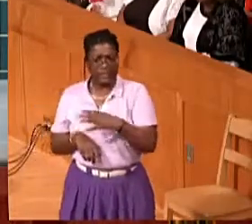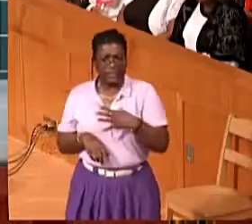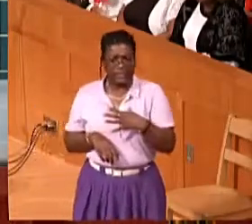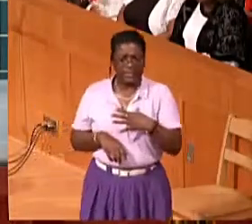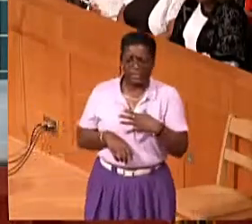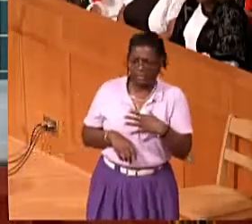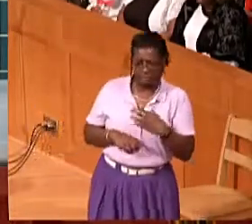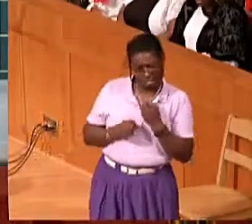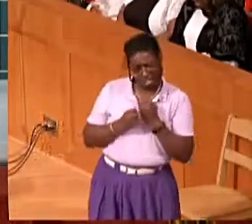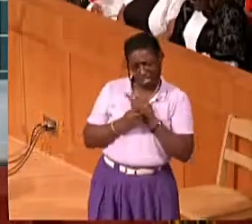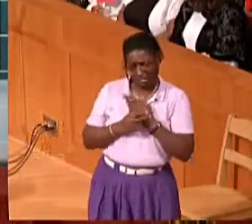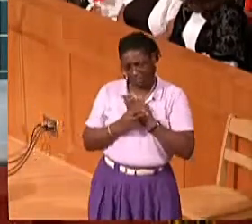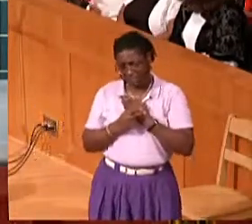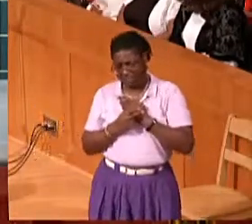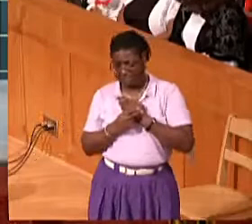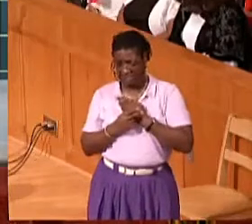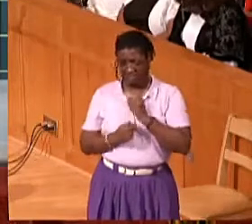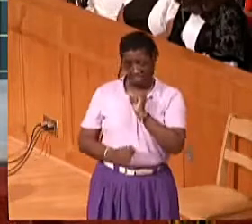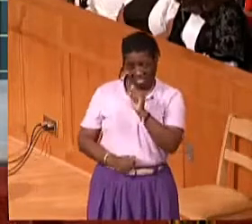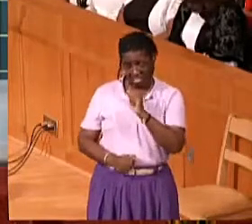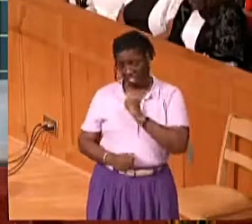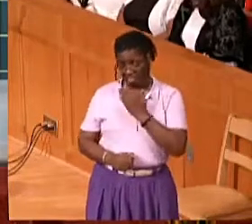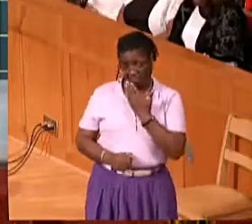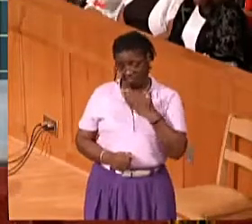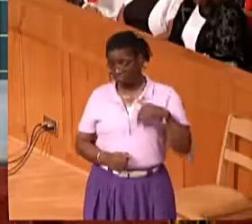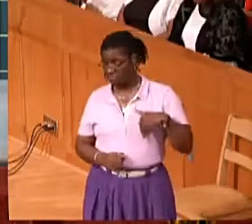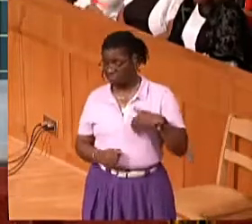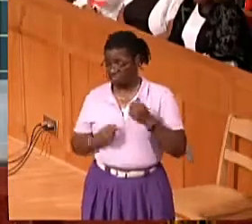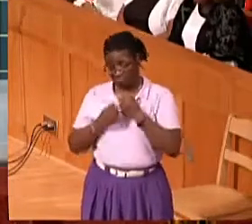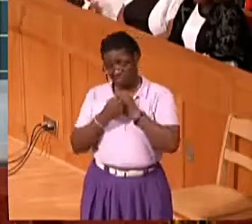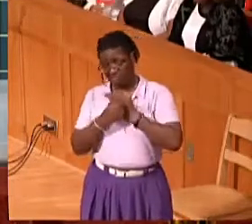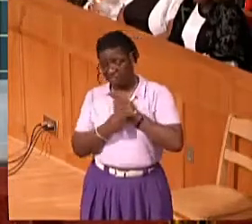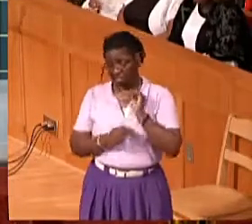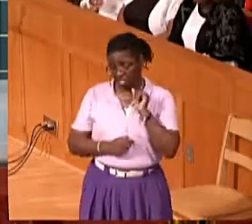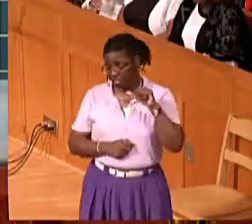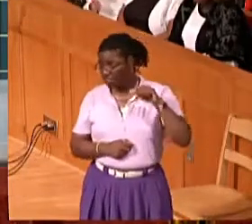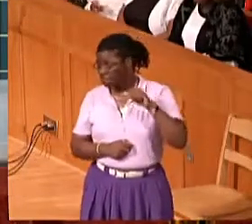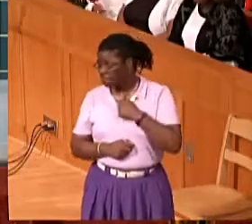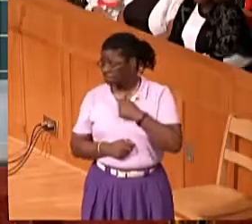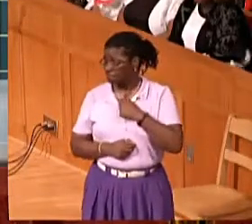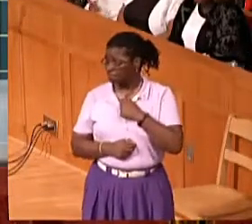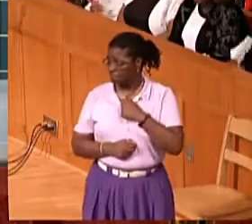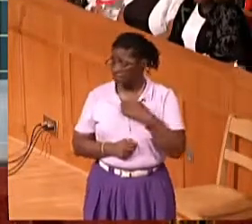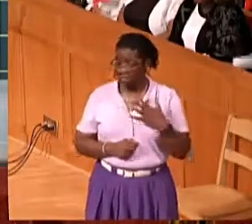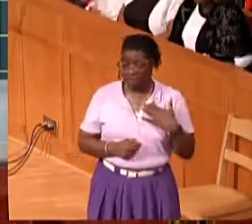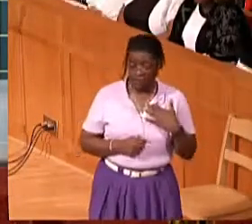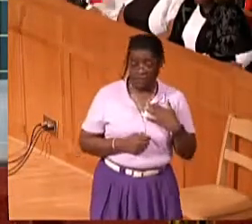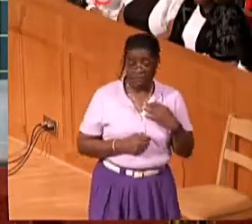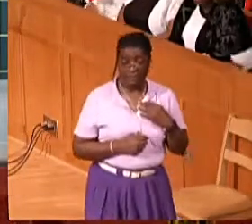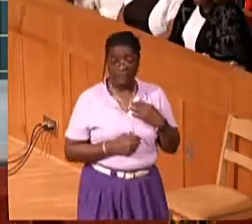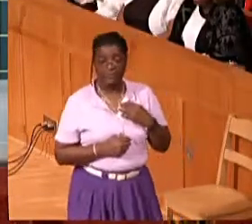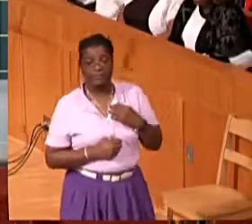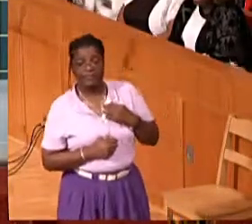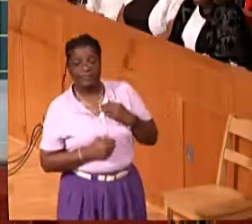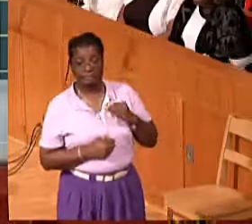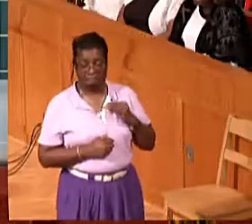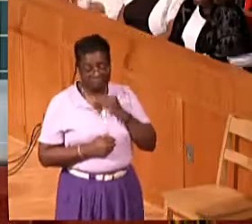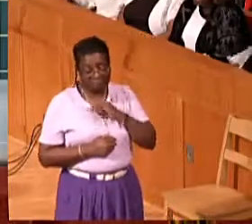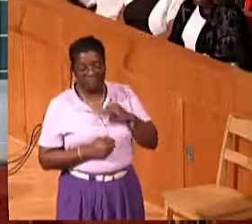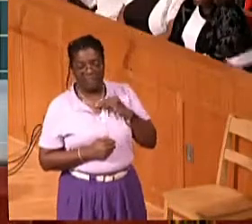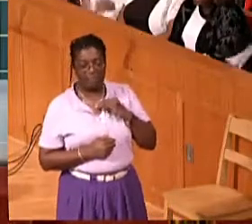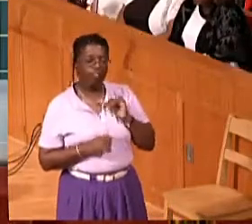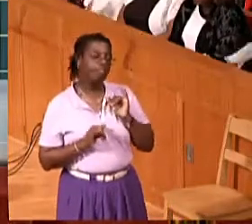acting ushers. Come on, help me if you can. They've got missionaries who've become stationary. They've got trustees